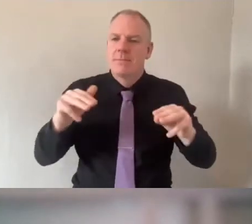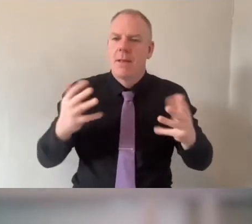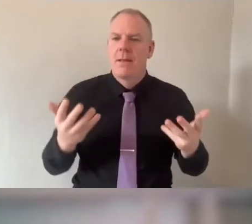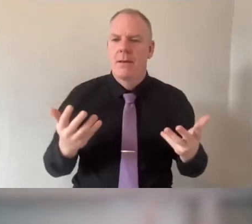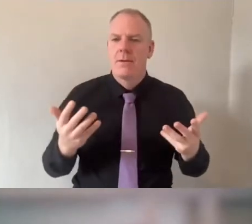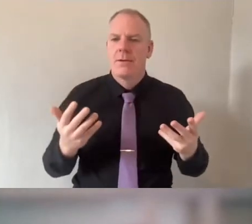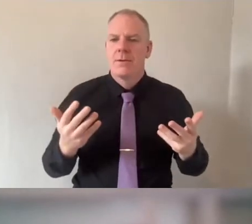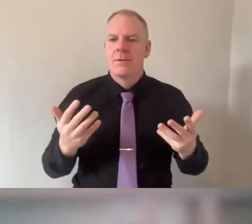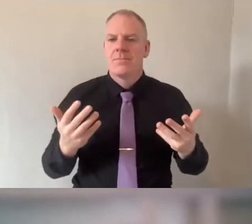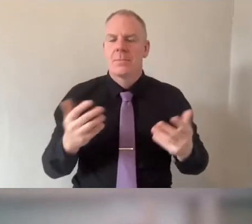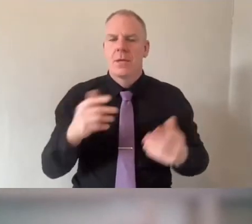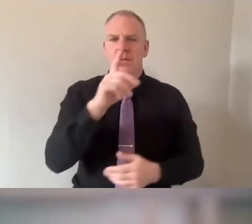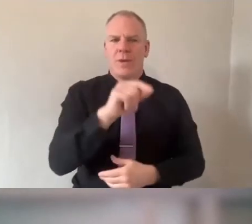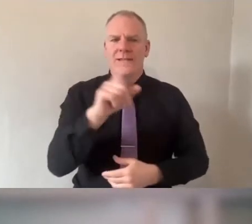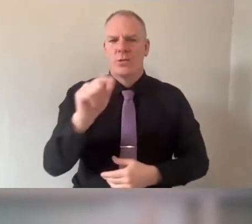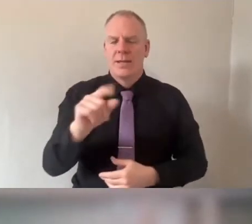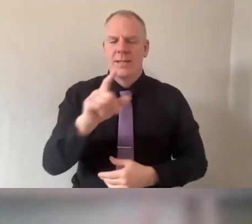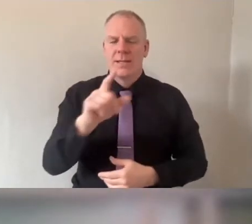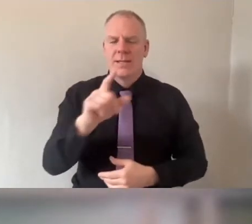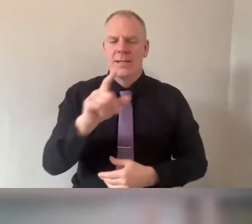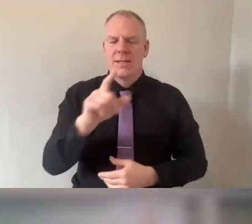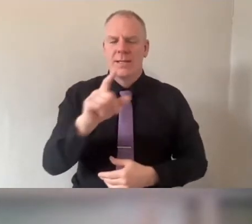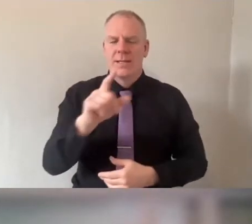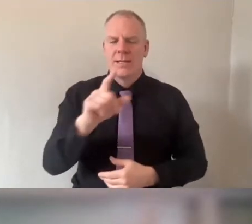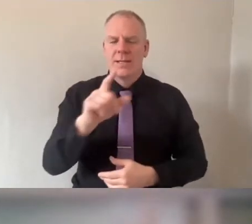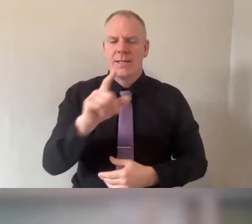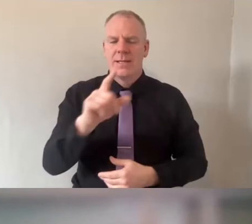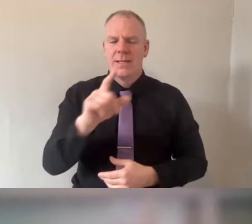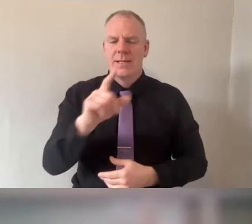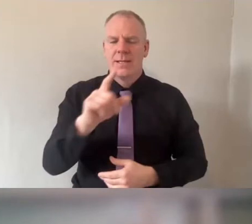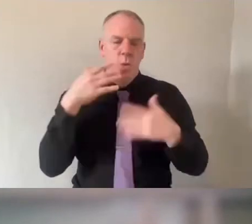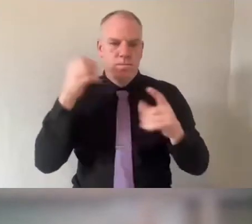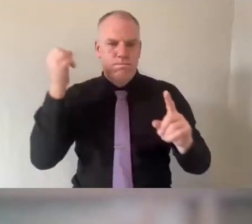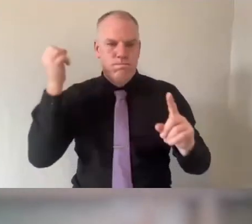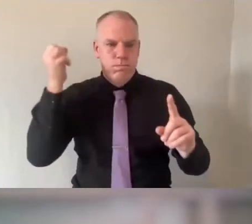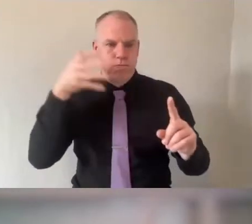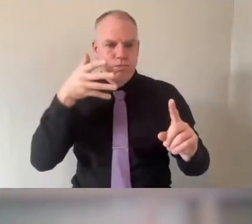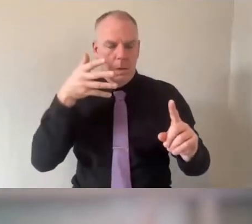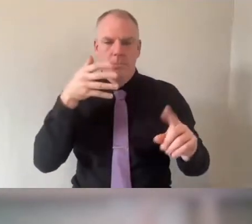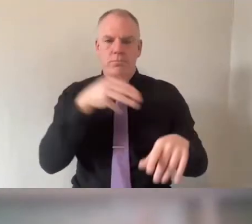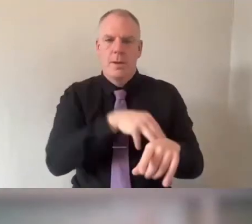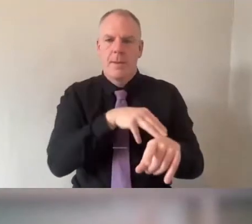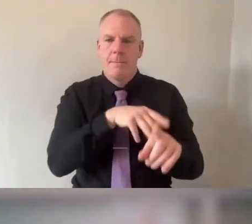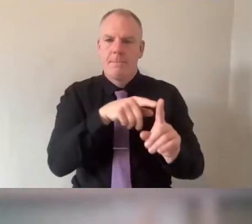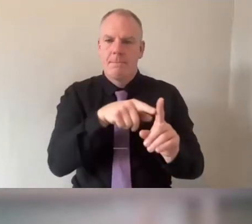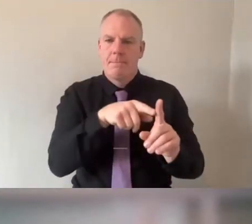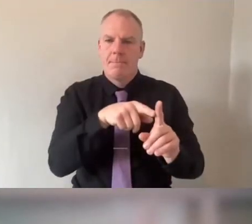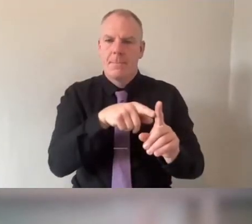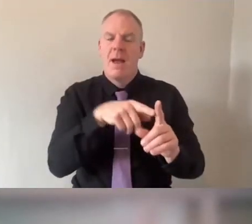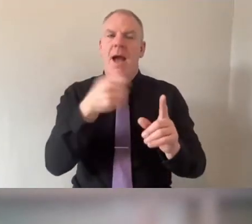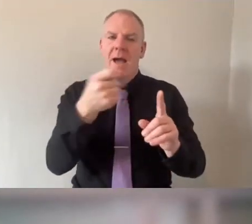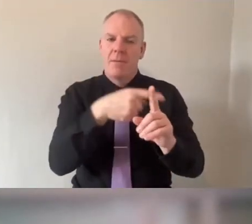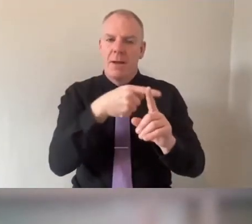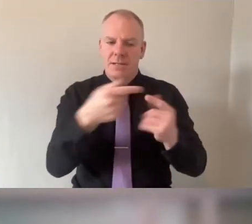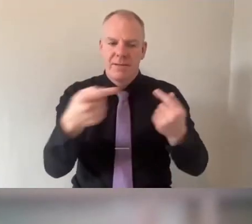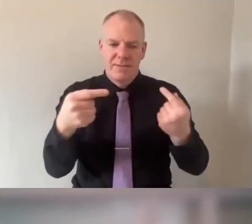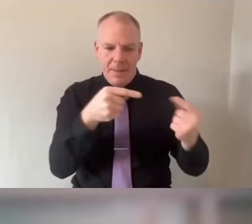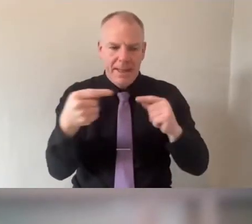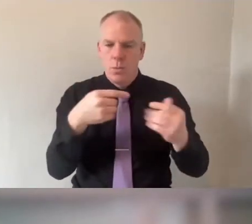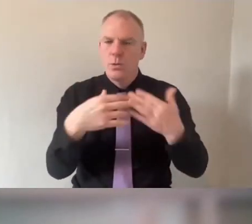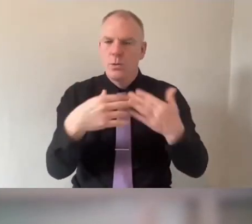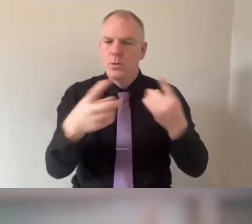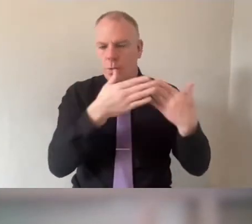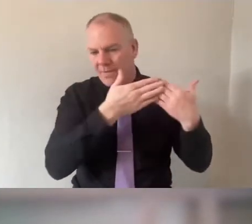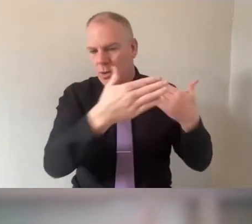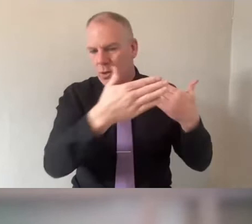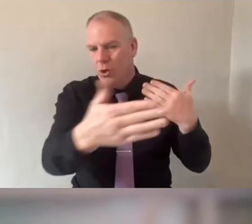think 2020 and 21 shone a real close light on that and has opened a really positive debate about where we go in the future.